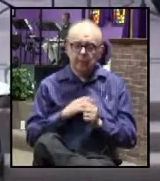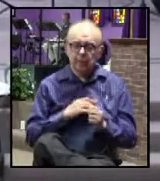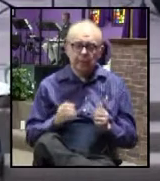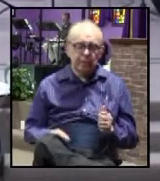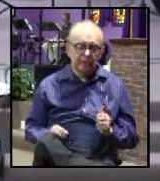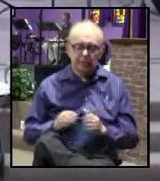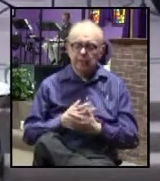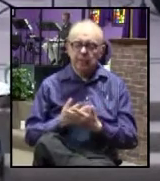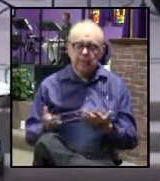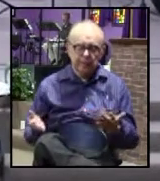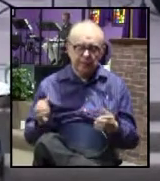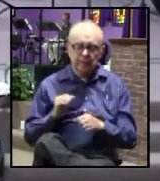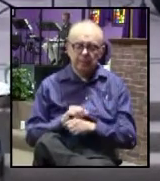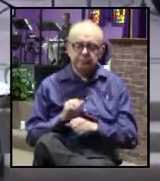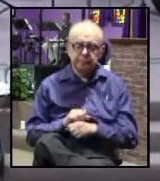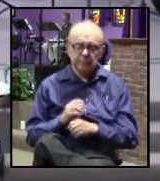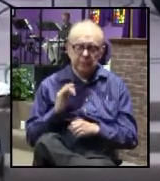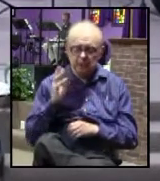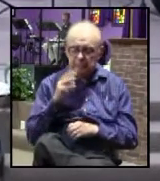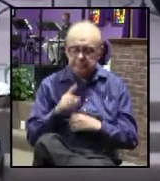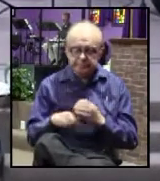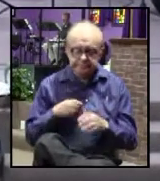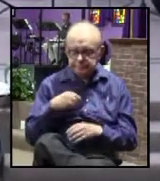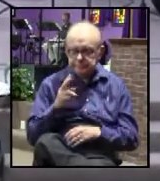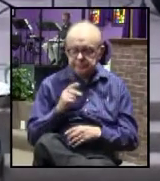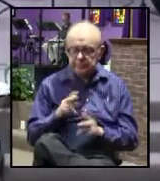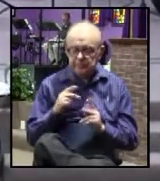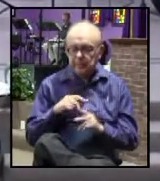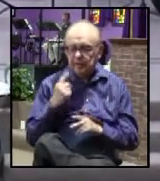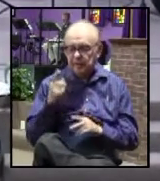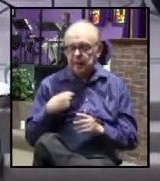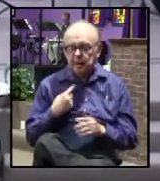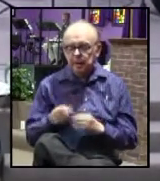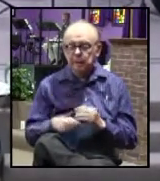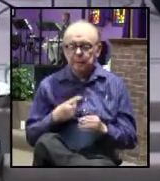do those tasks without worrying what people think about us, what people say about us.